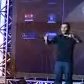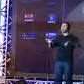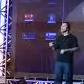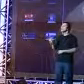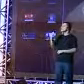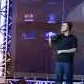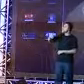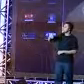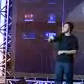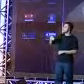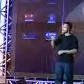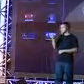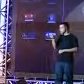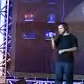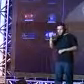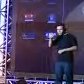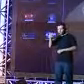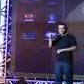all?